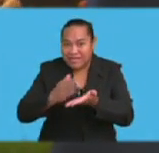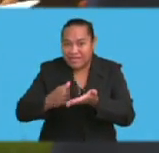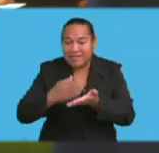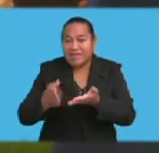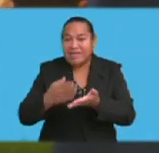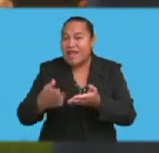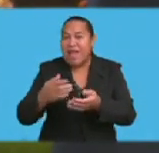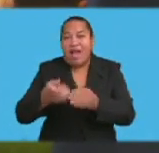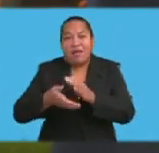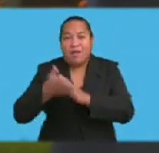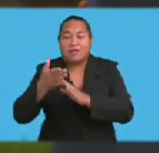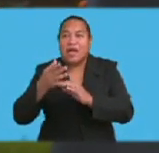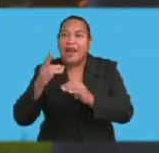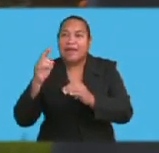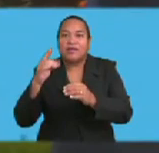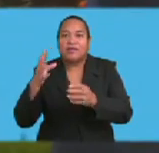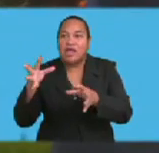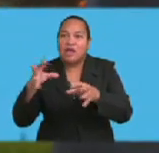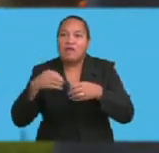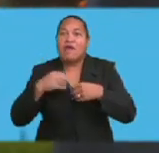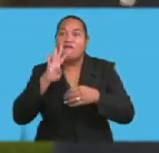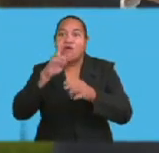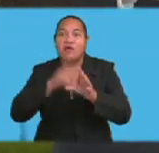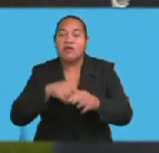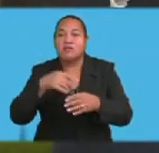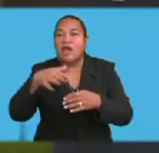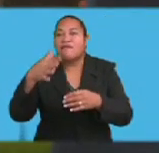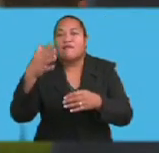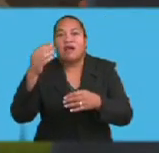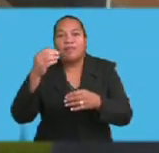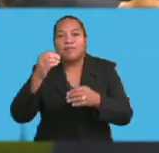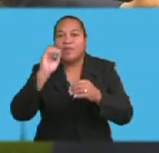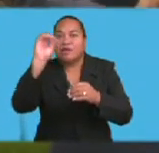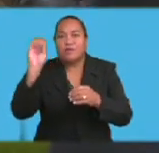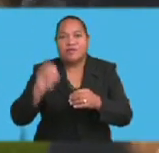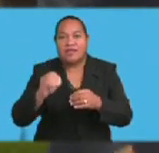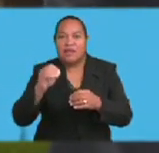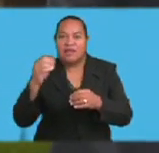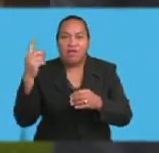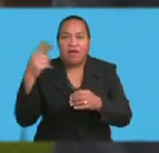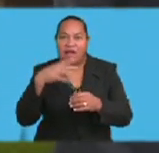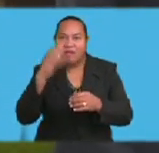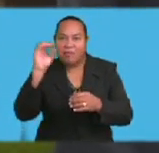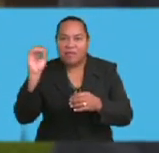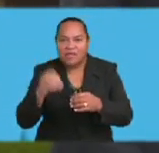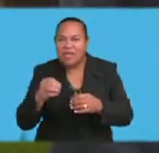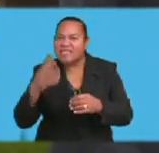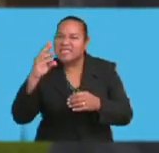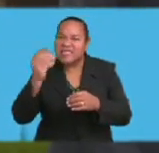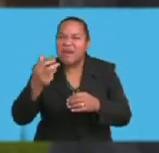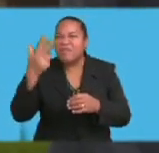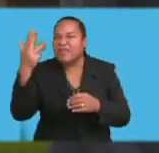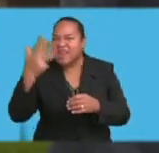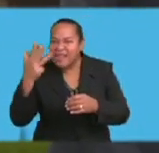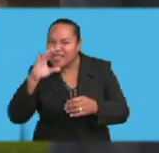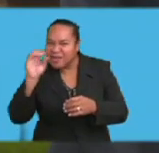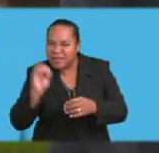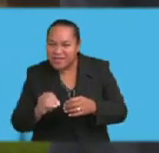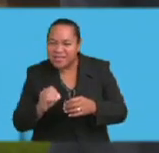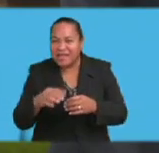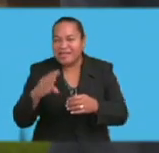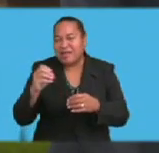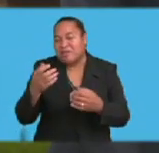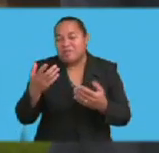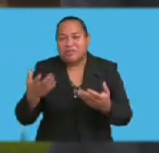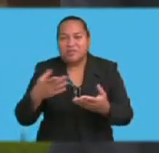they would have been getting 100%. Some are getting 19%, some are getting 17%. And what the Mercer